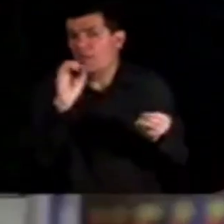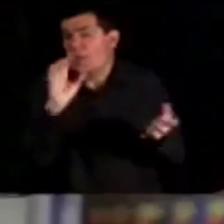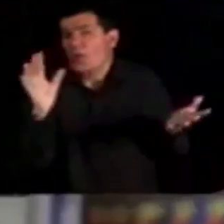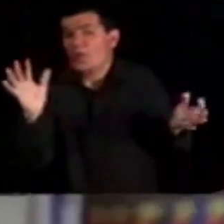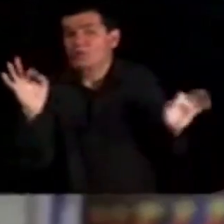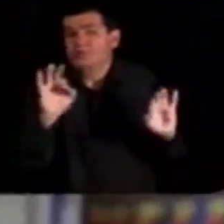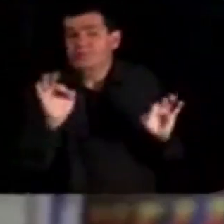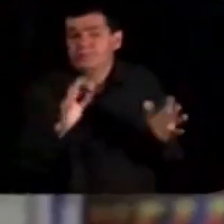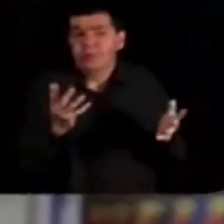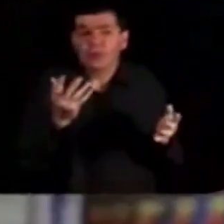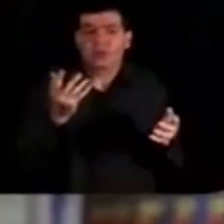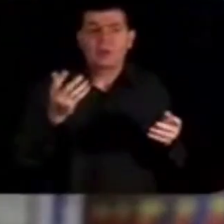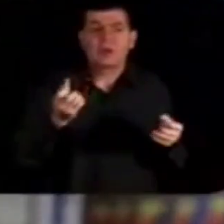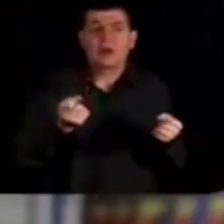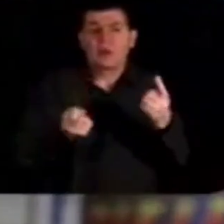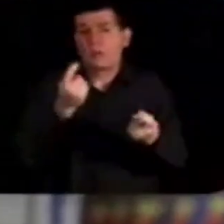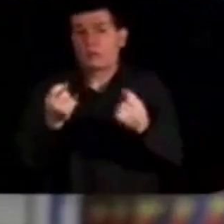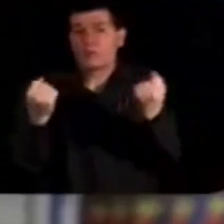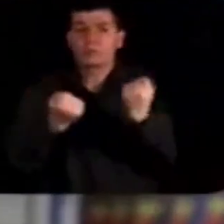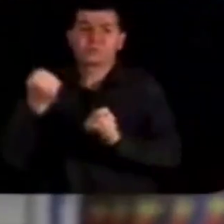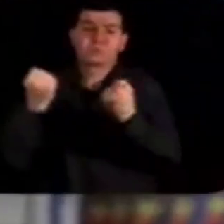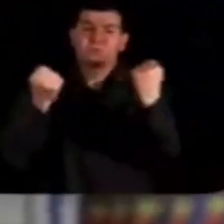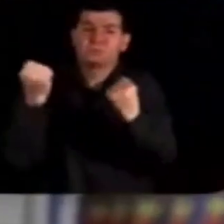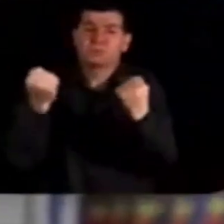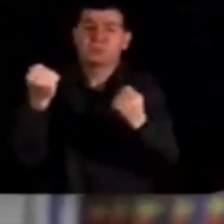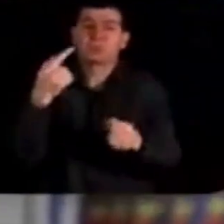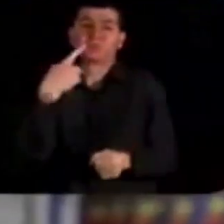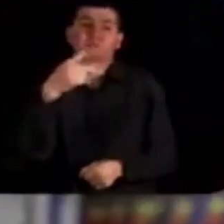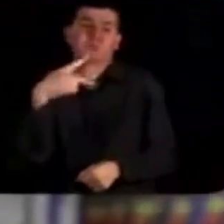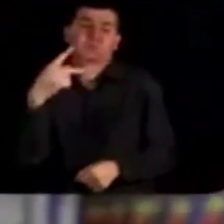to get a taxi or a private car,